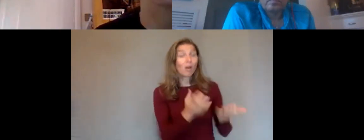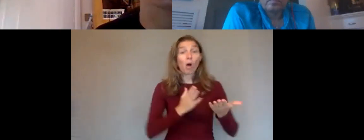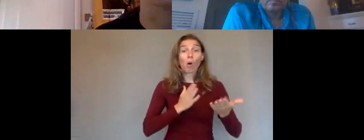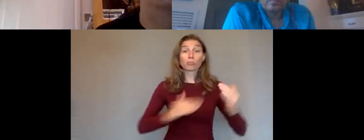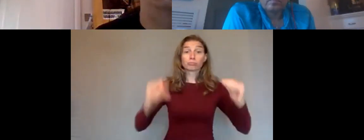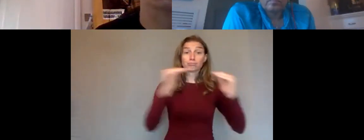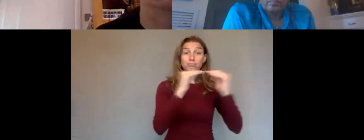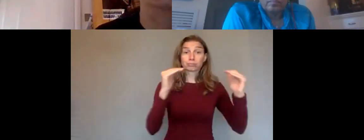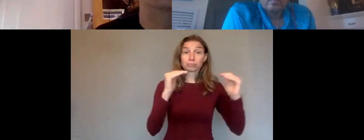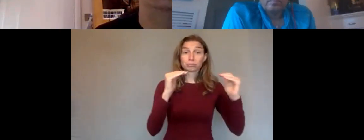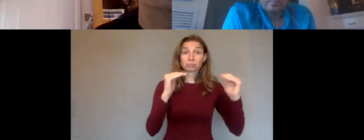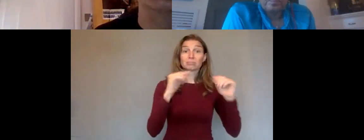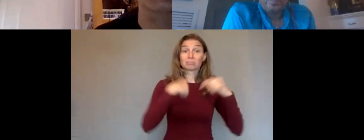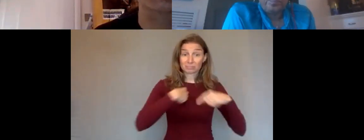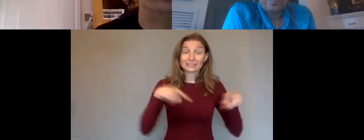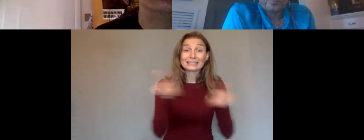do the same or more